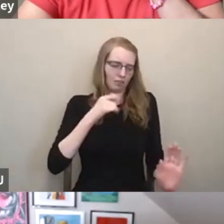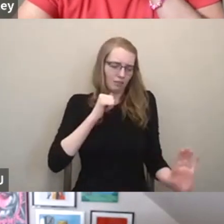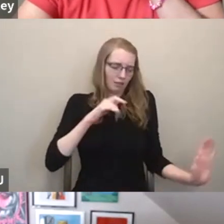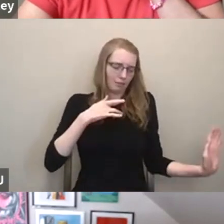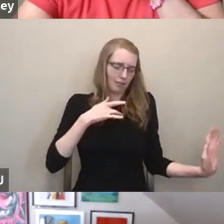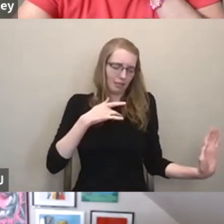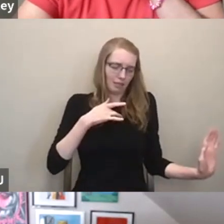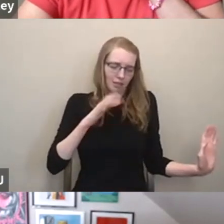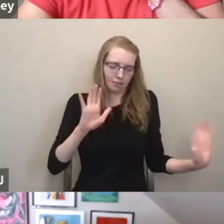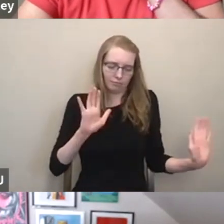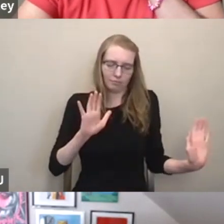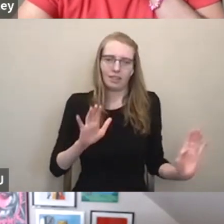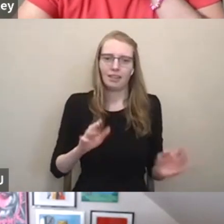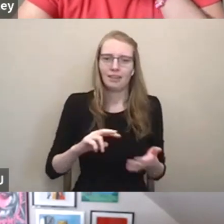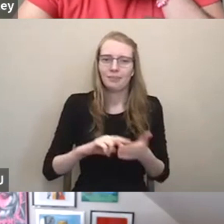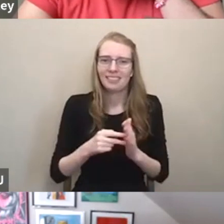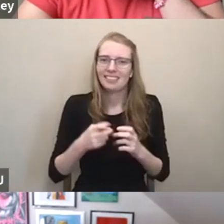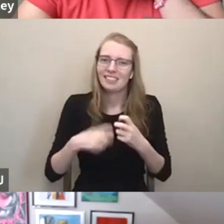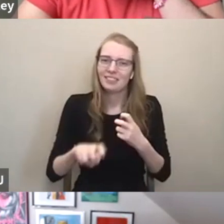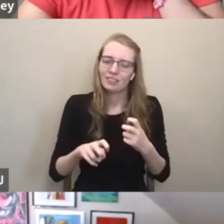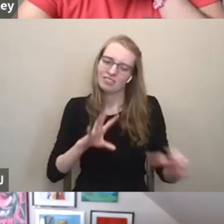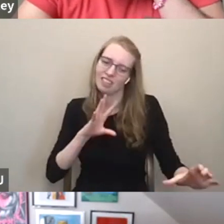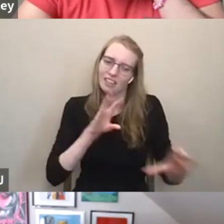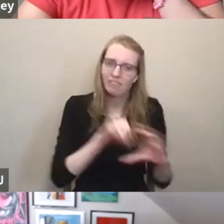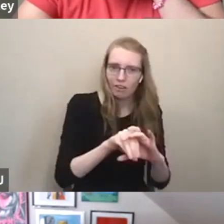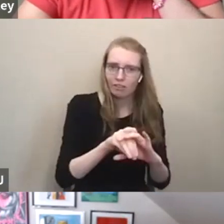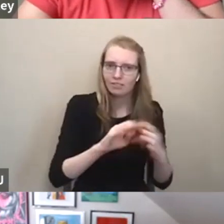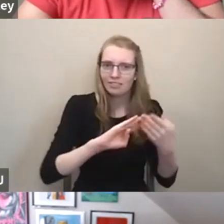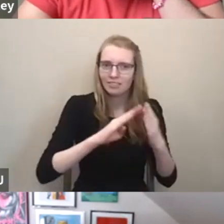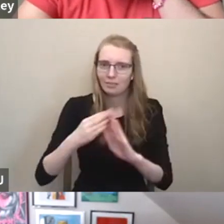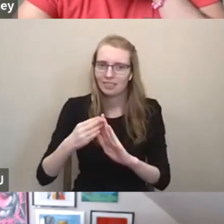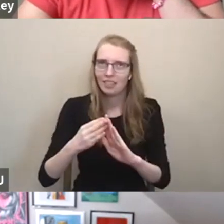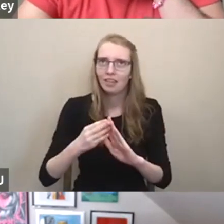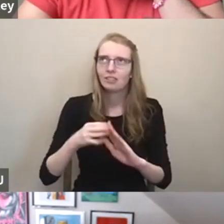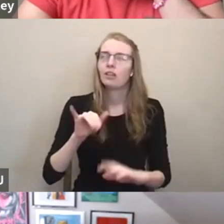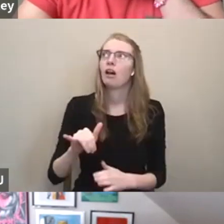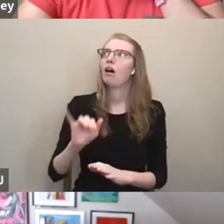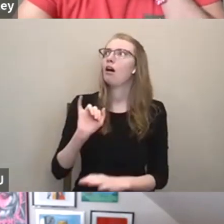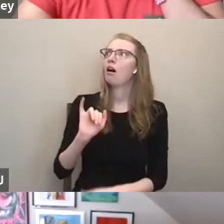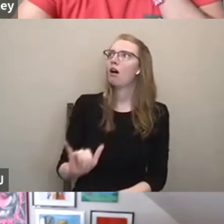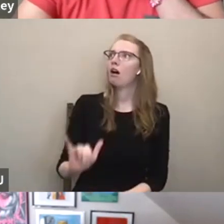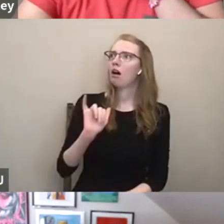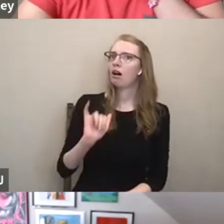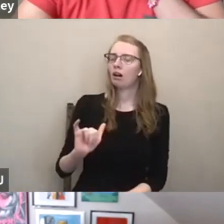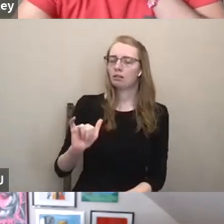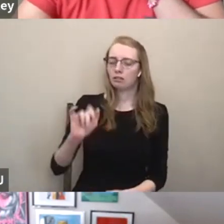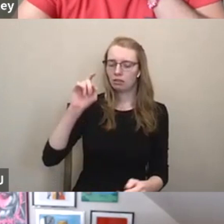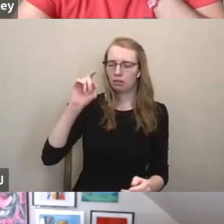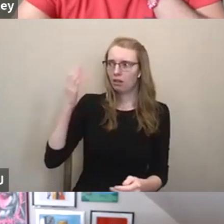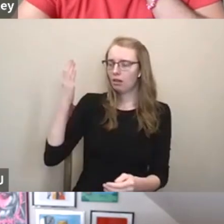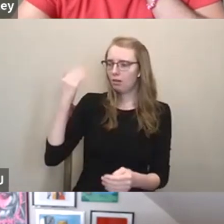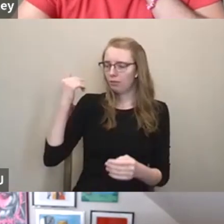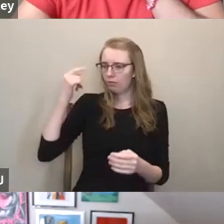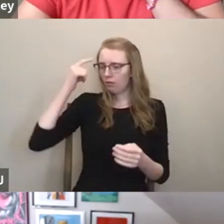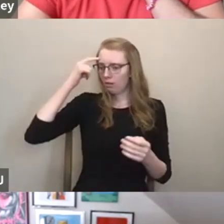start to flip between this old ideal that I held when I was young around, these people who were